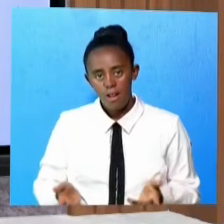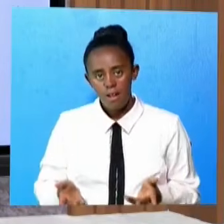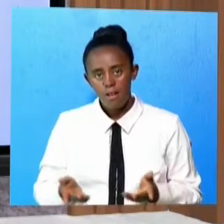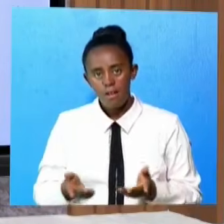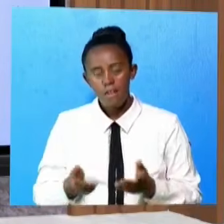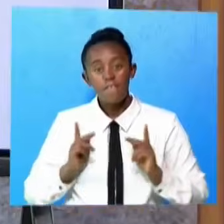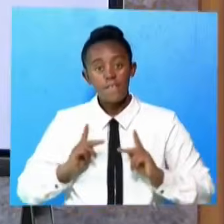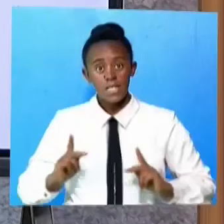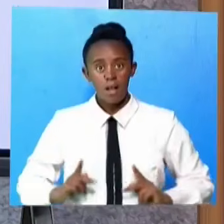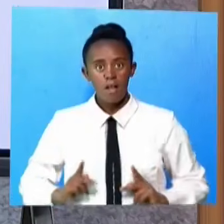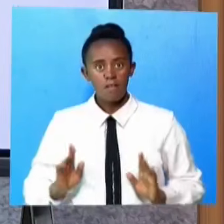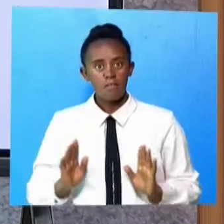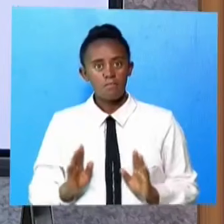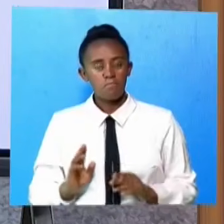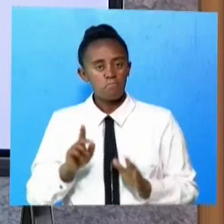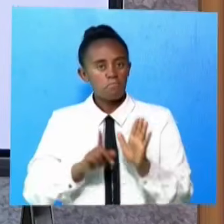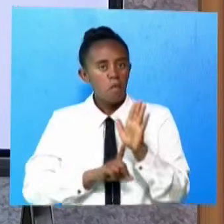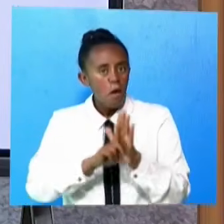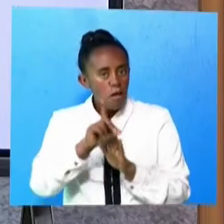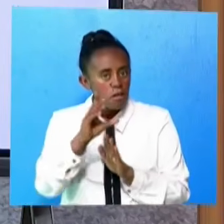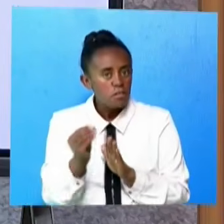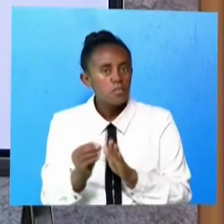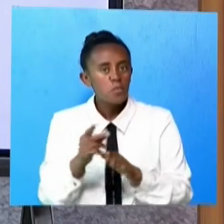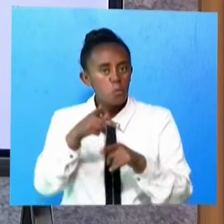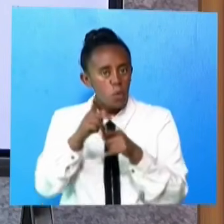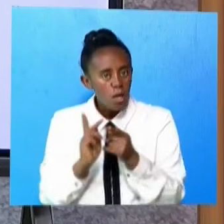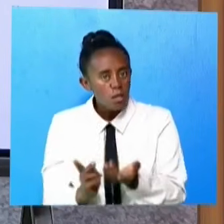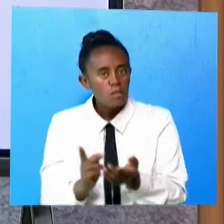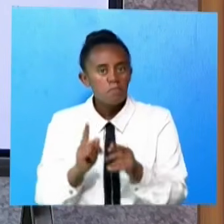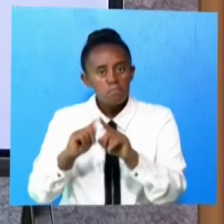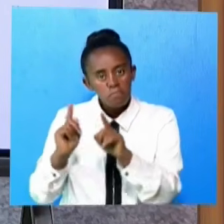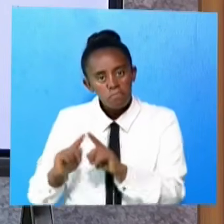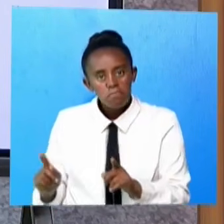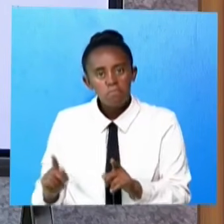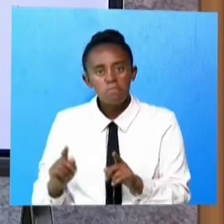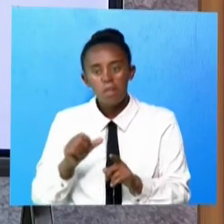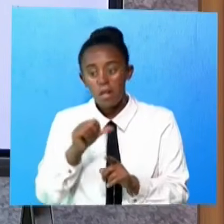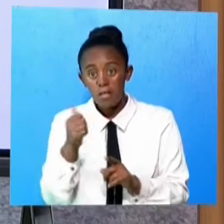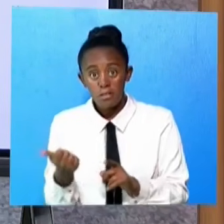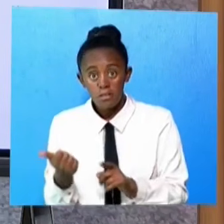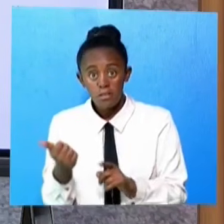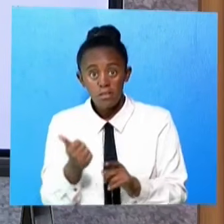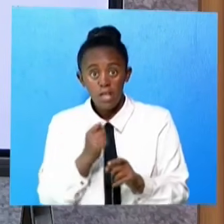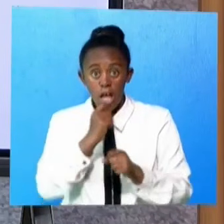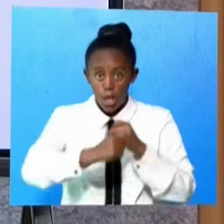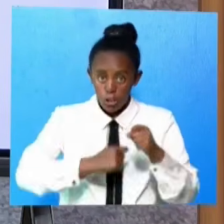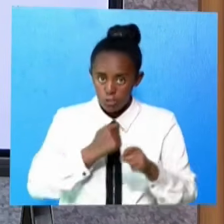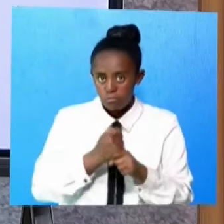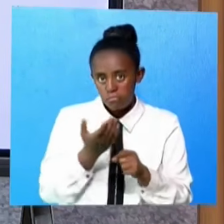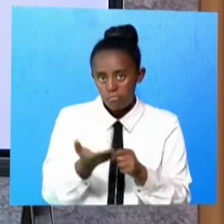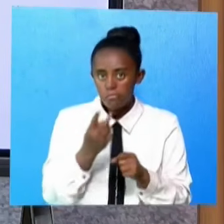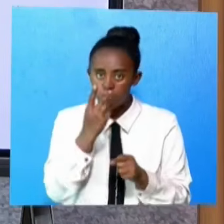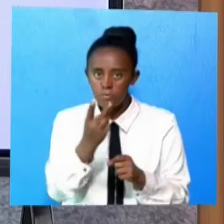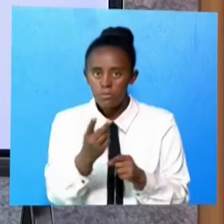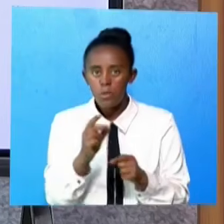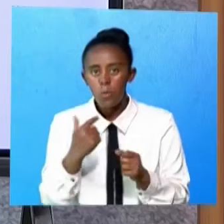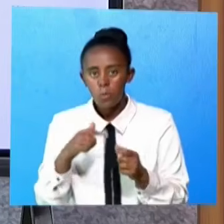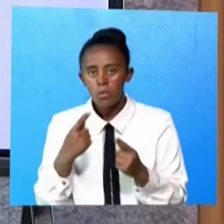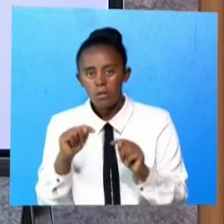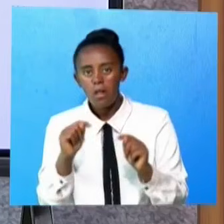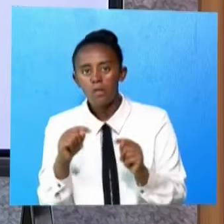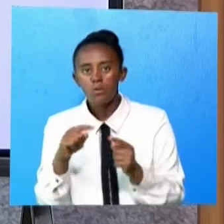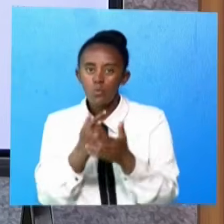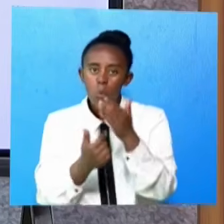Yeah, physically, their height, weight, that is also another that is age based on that. We're trying to